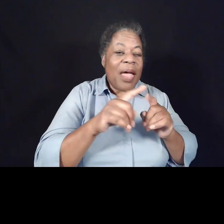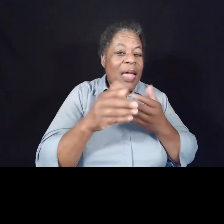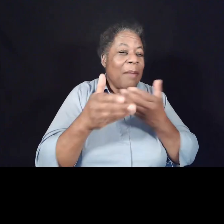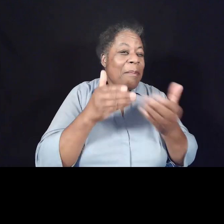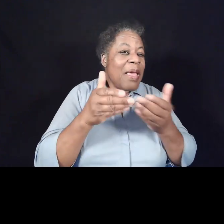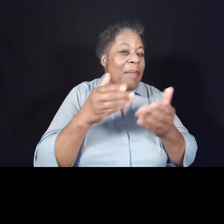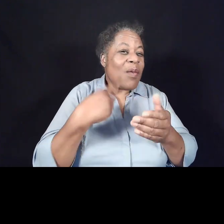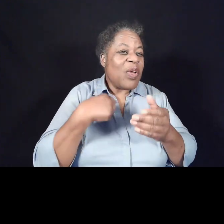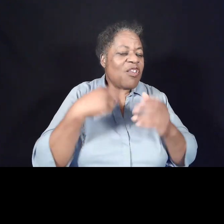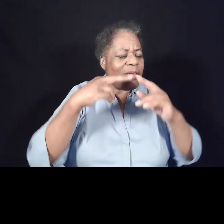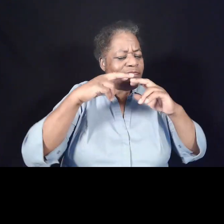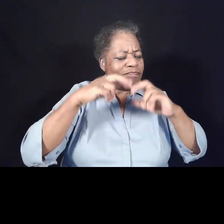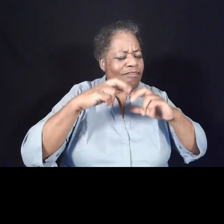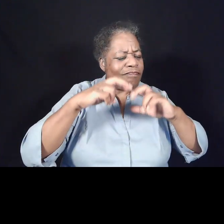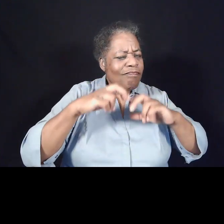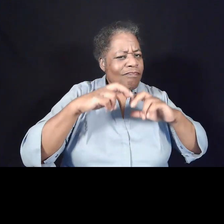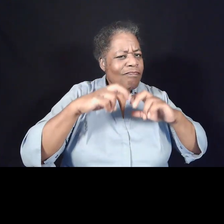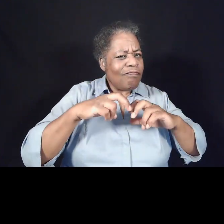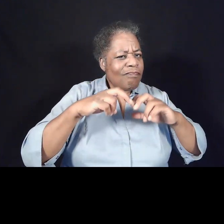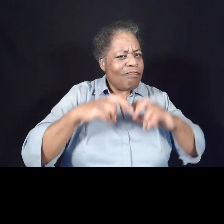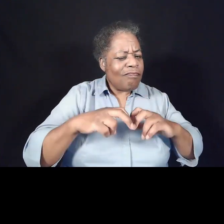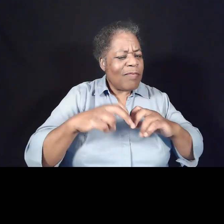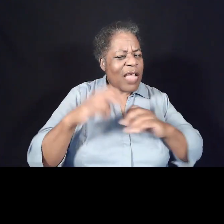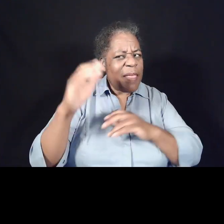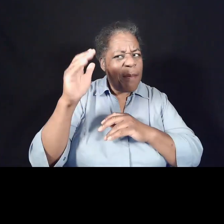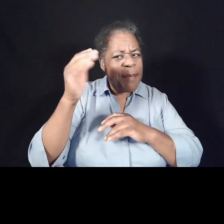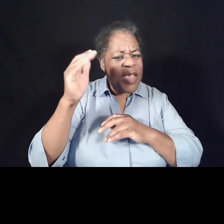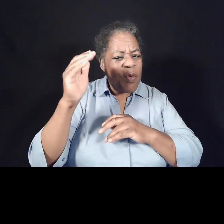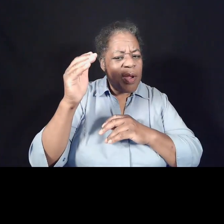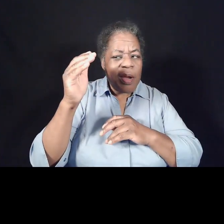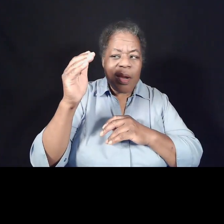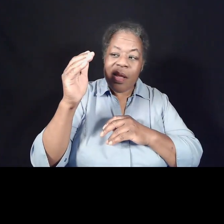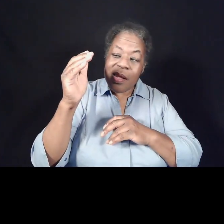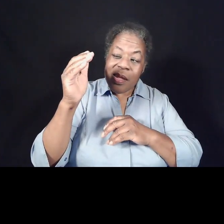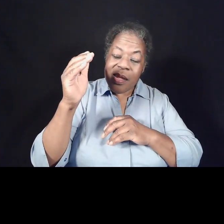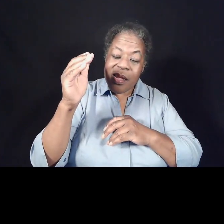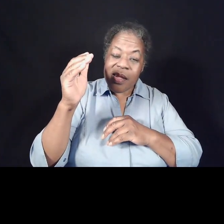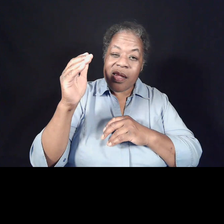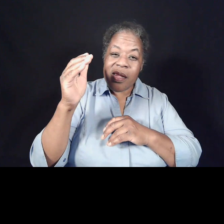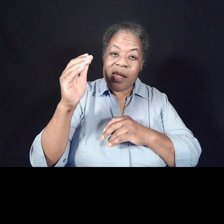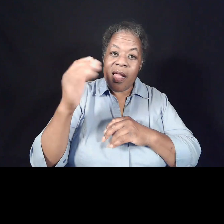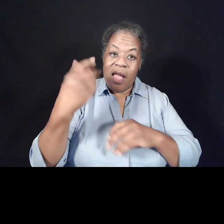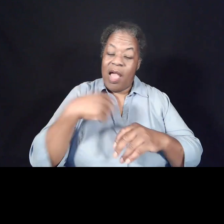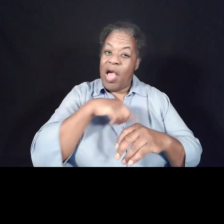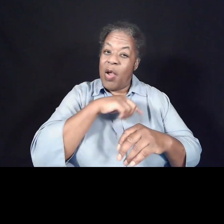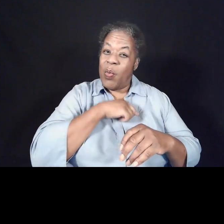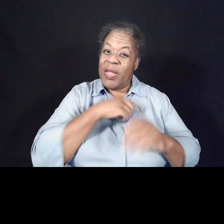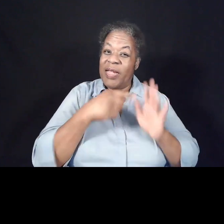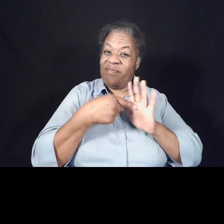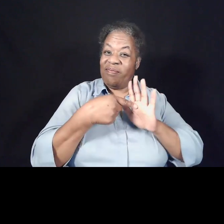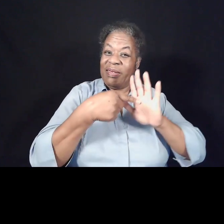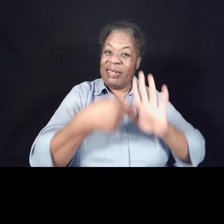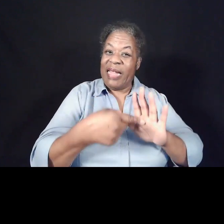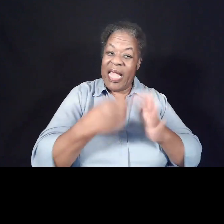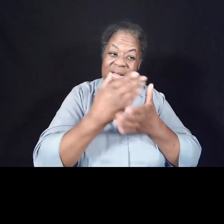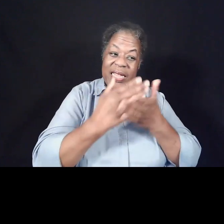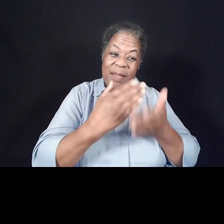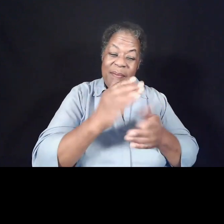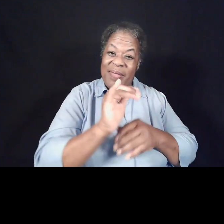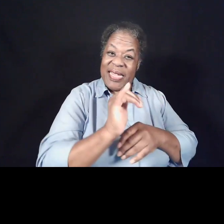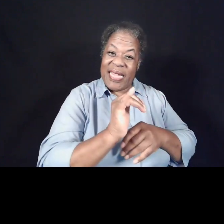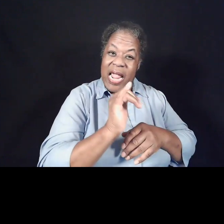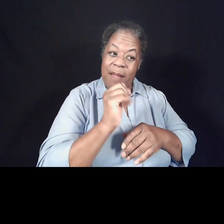little more closely in that mirror before we move on. Are we displaying some of these same